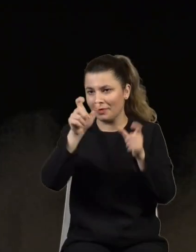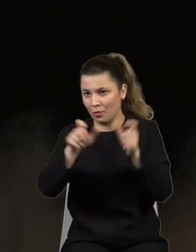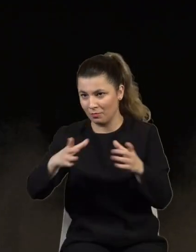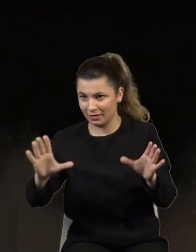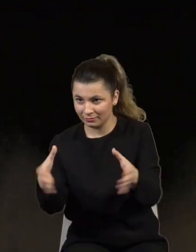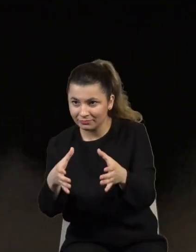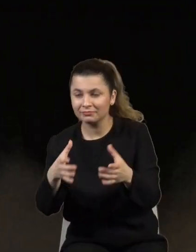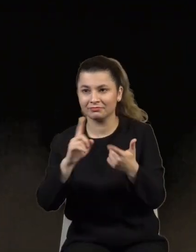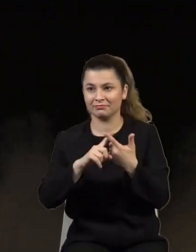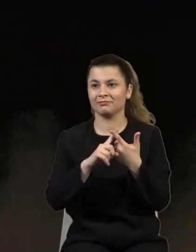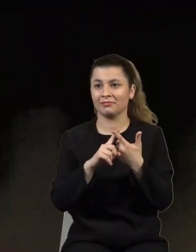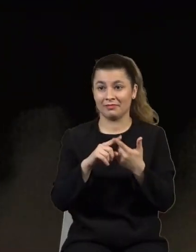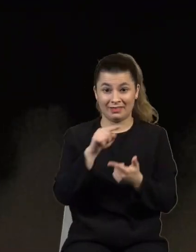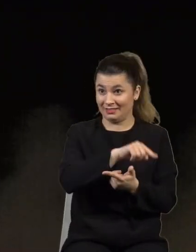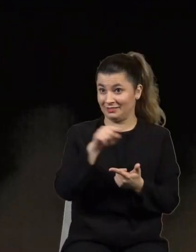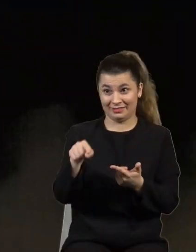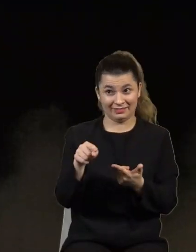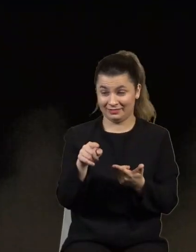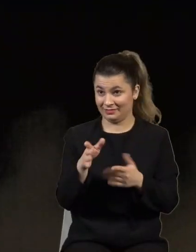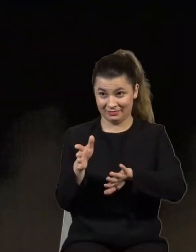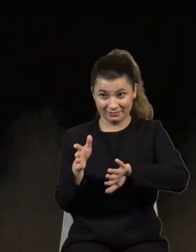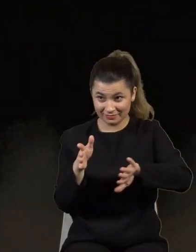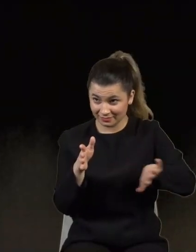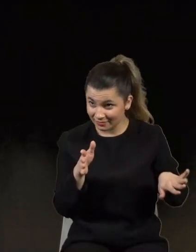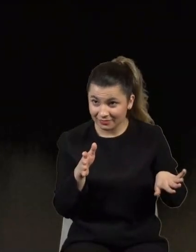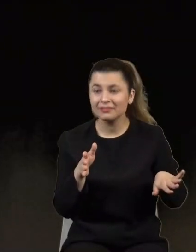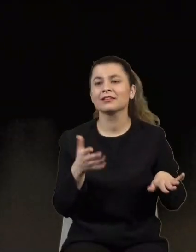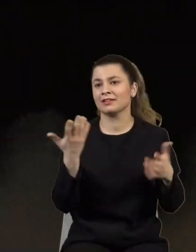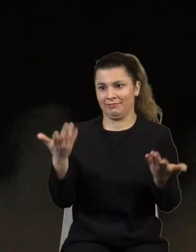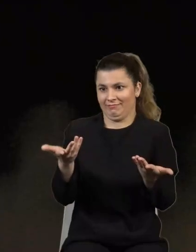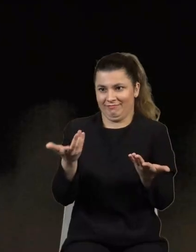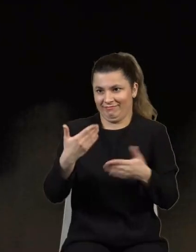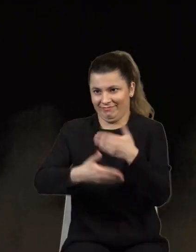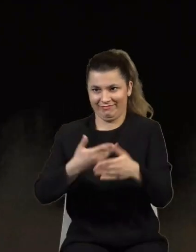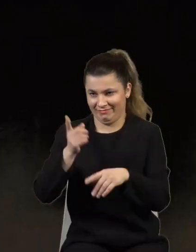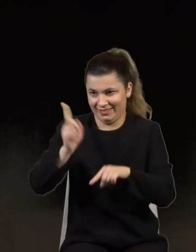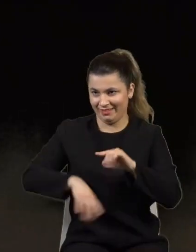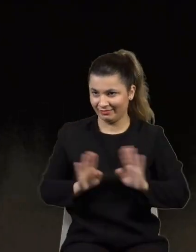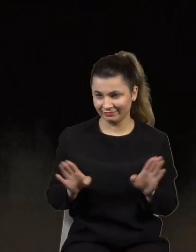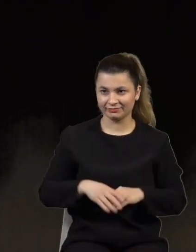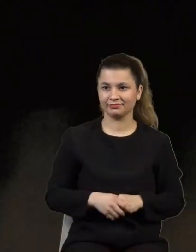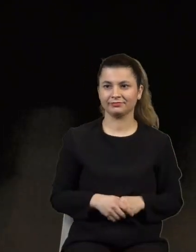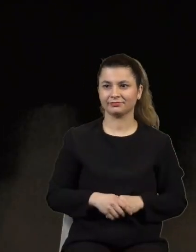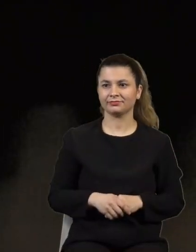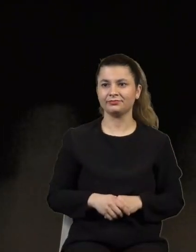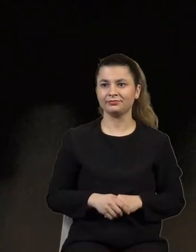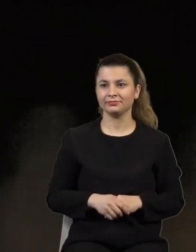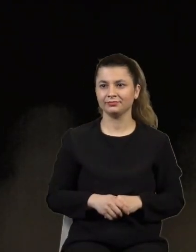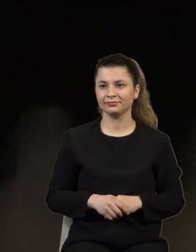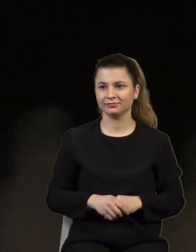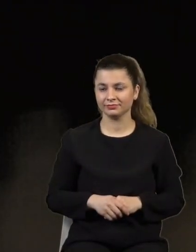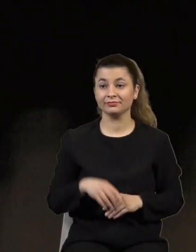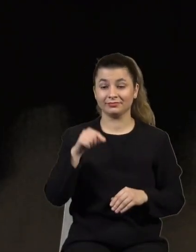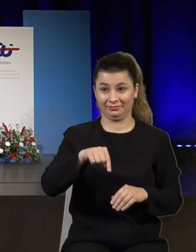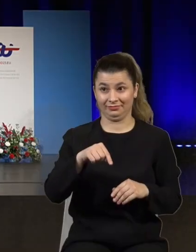ago. So I hope our today's discussion will be interesting for you. And now let